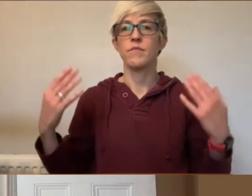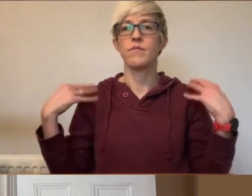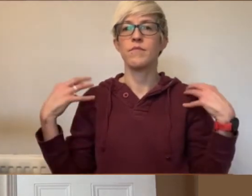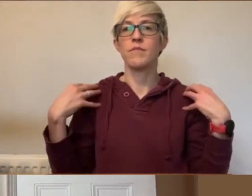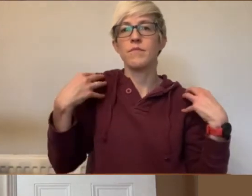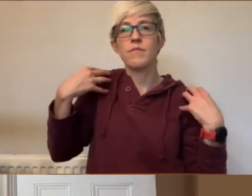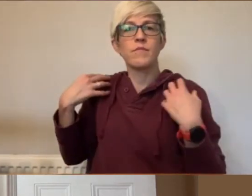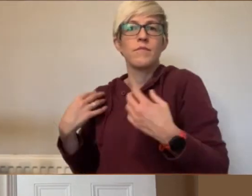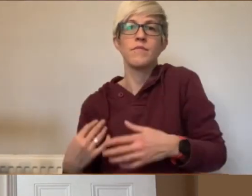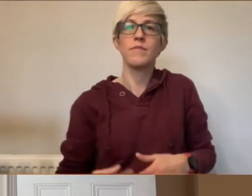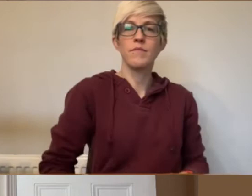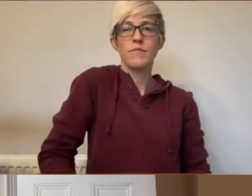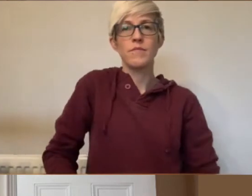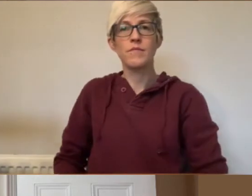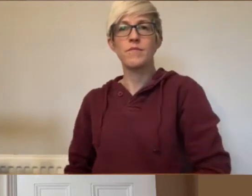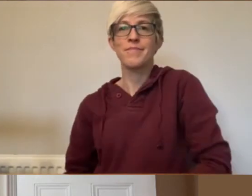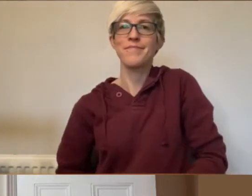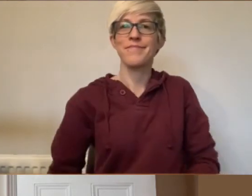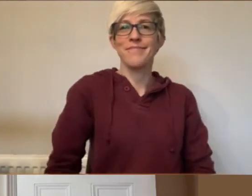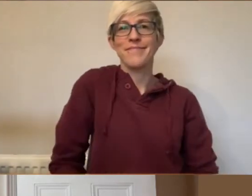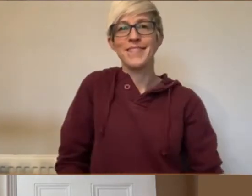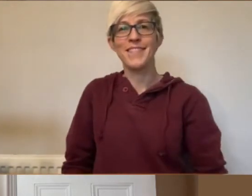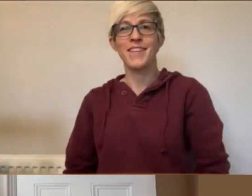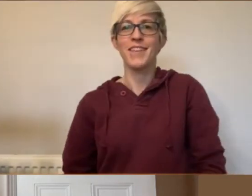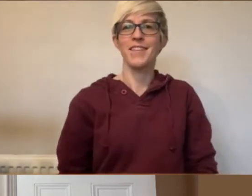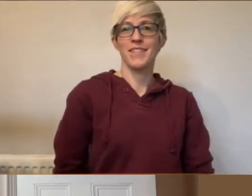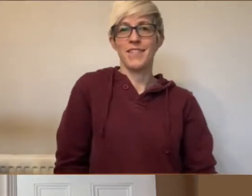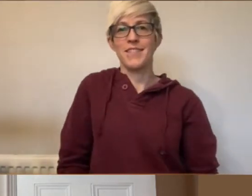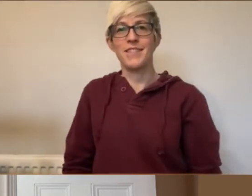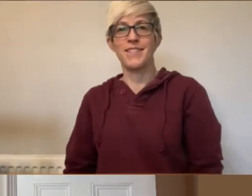Have a wiggle after your five breaths.